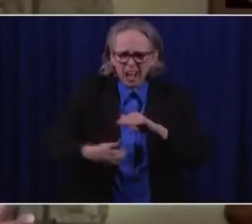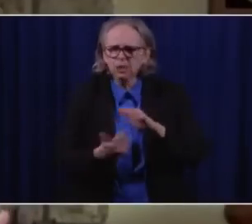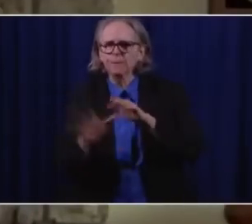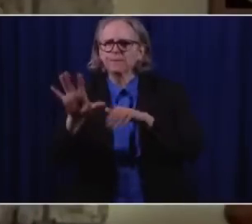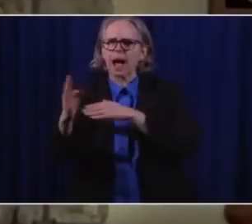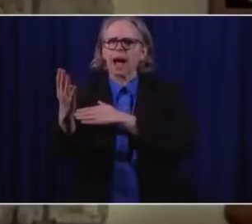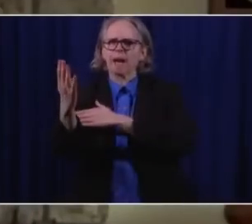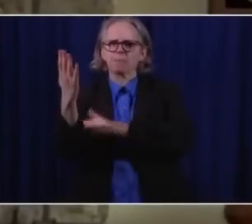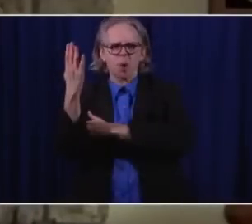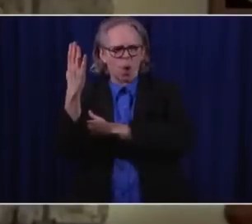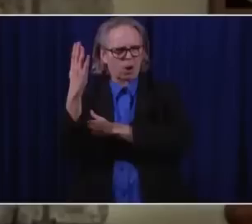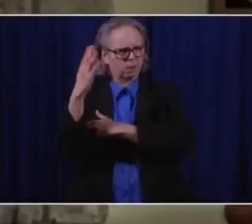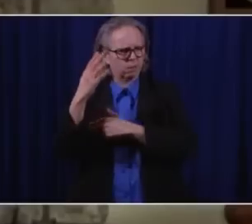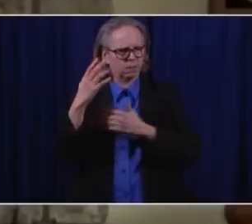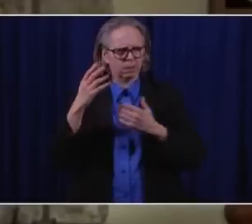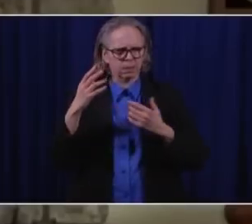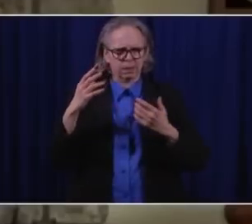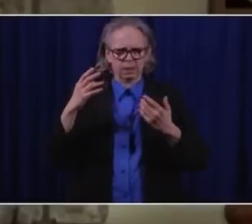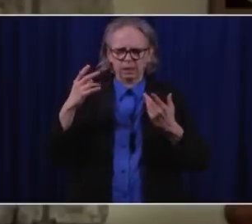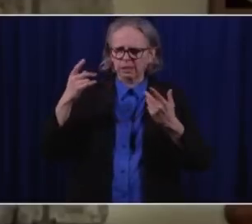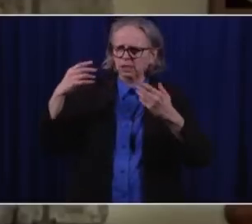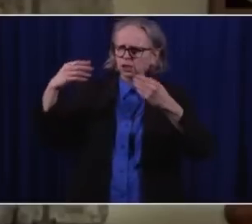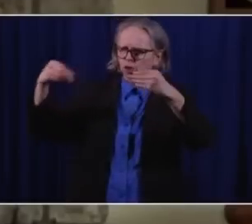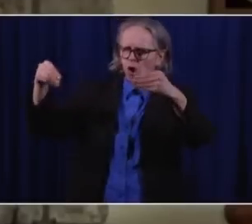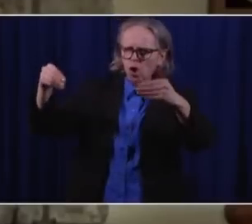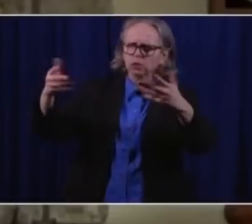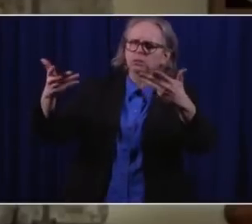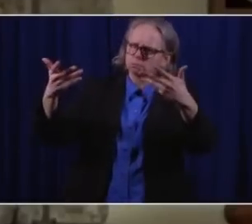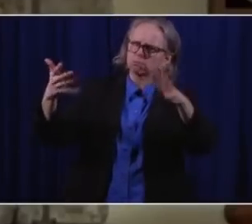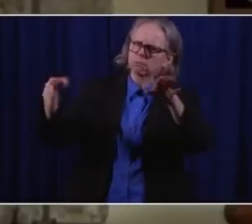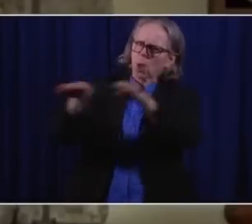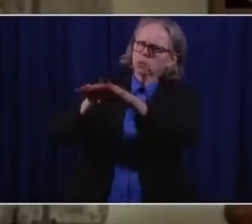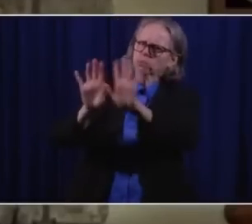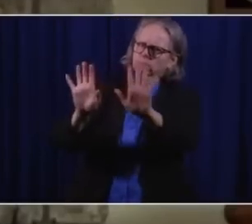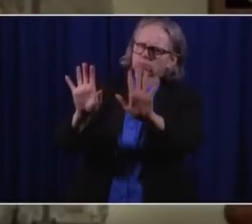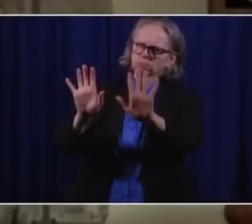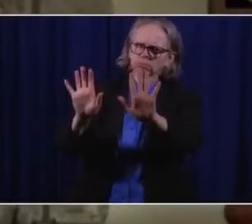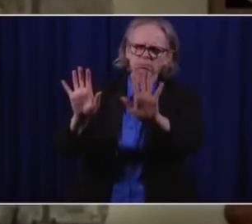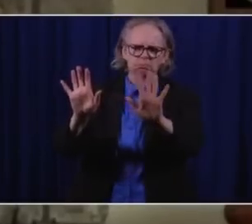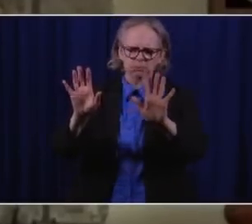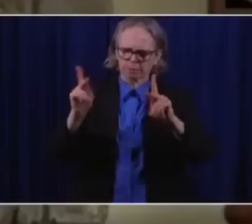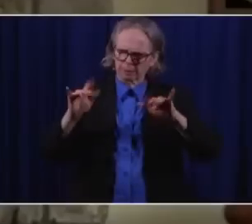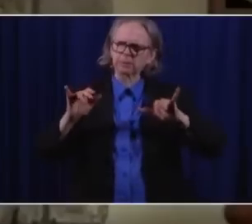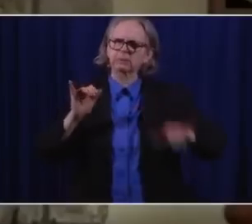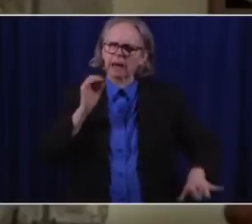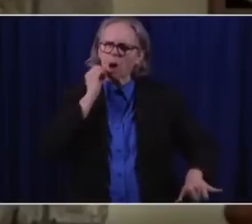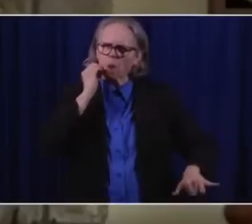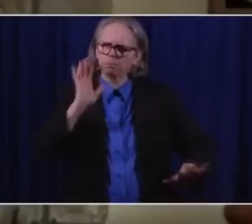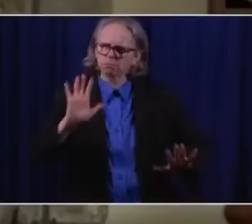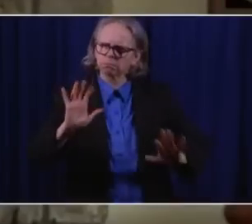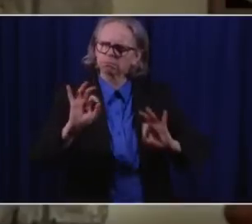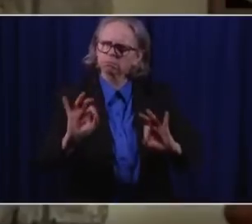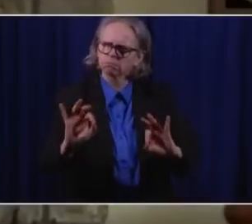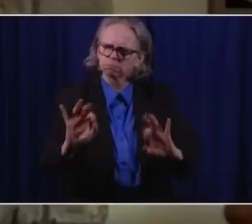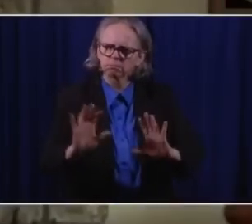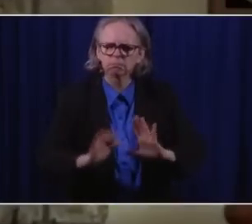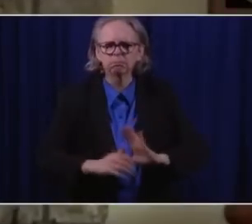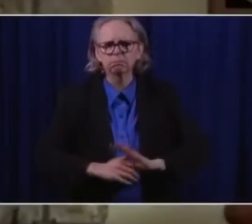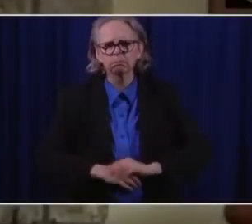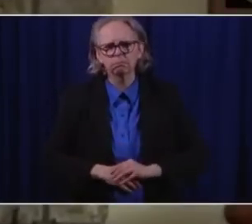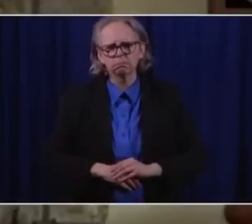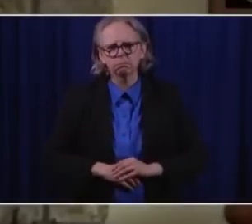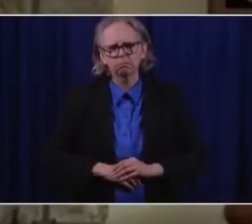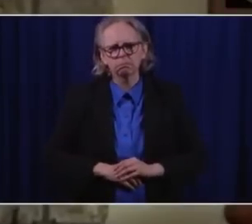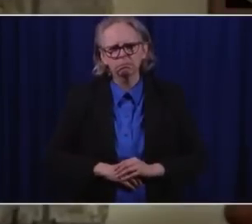couple exceptions, will be open. So mostly it's like anything else. It's what we do in our